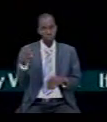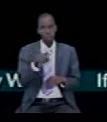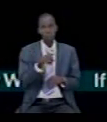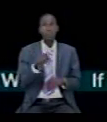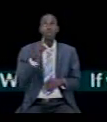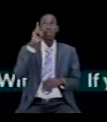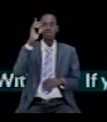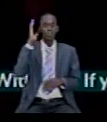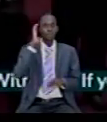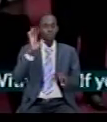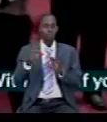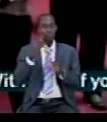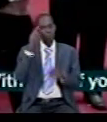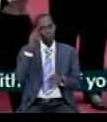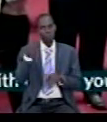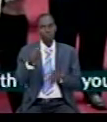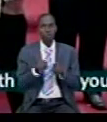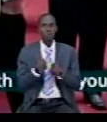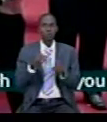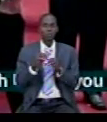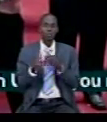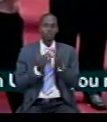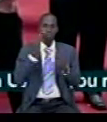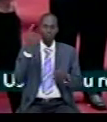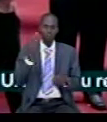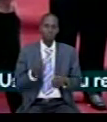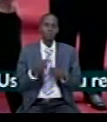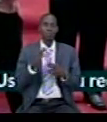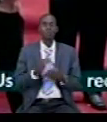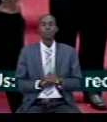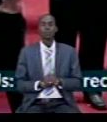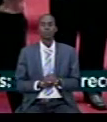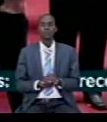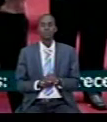you also in Jesus' name.